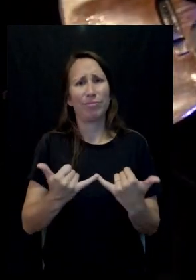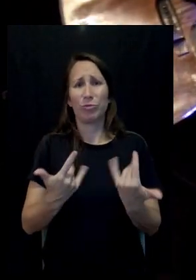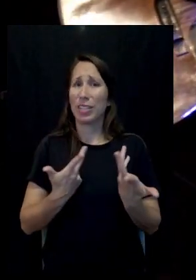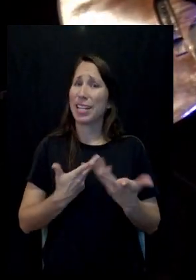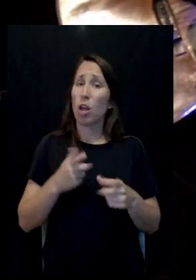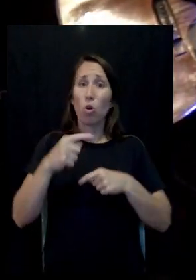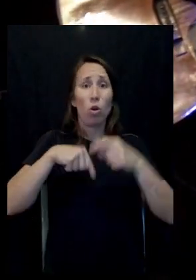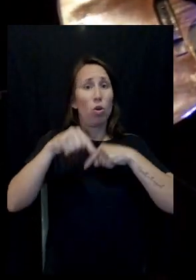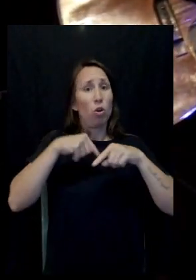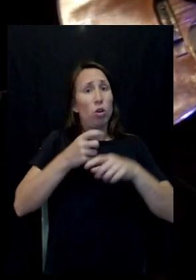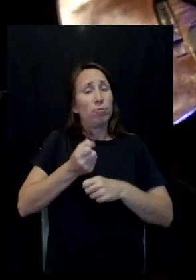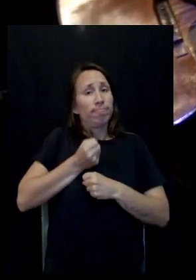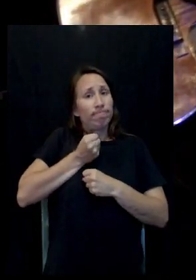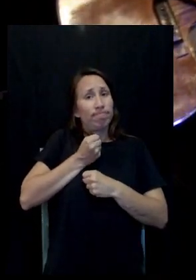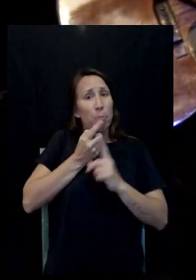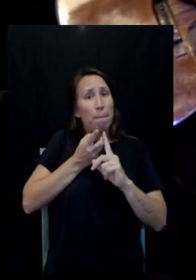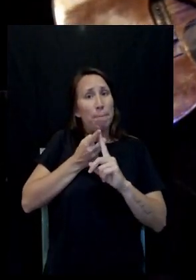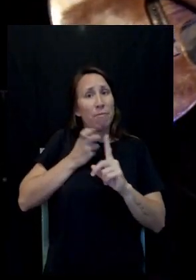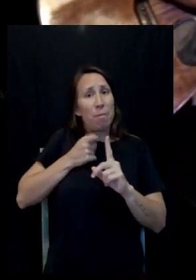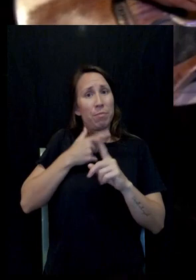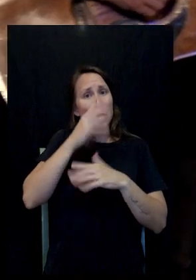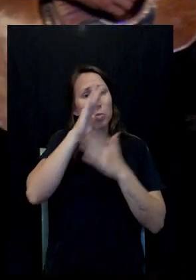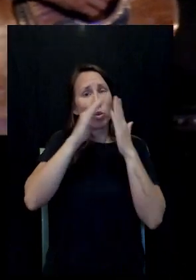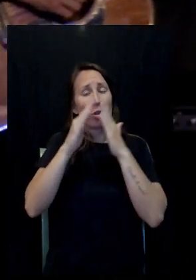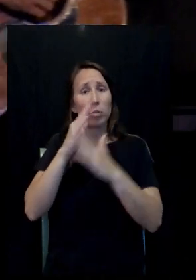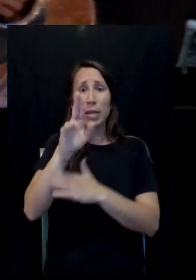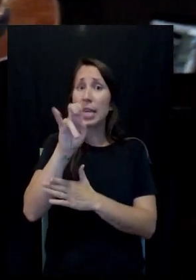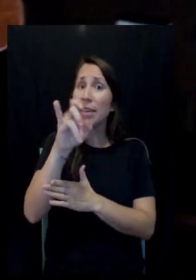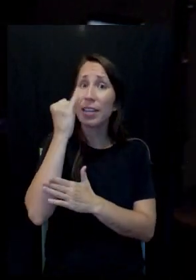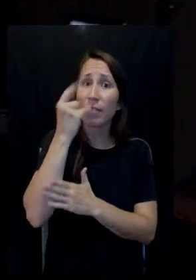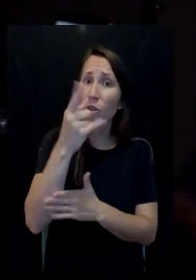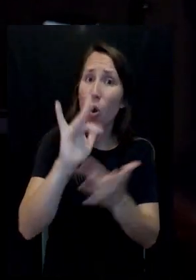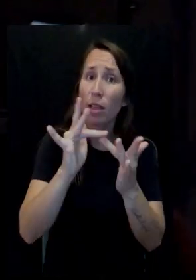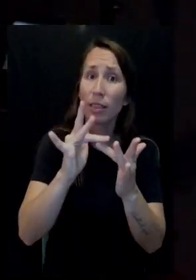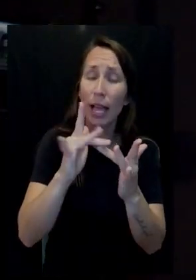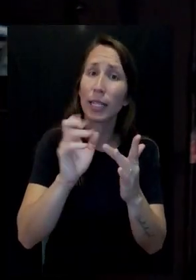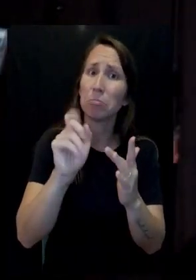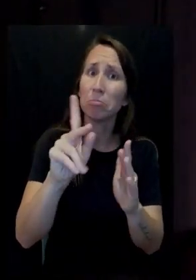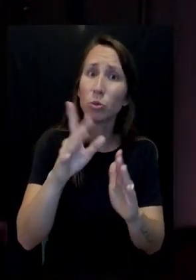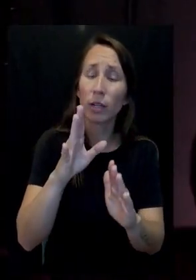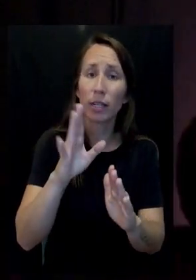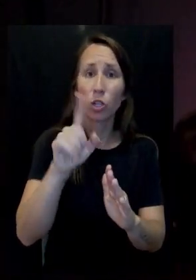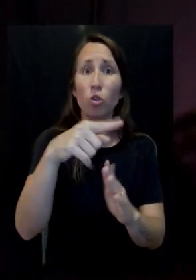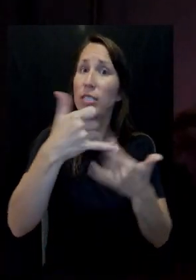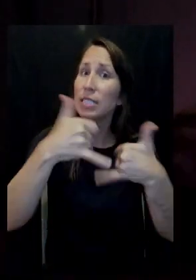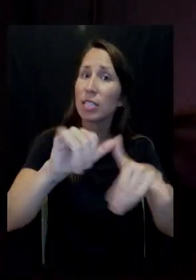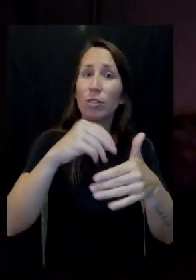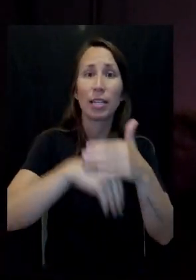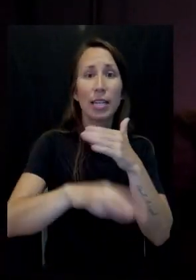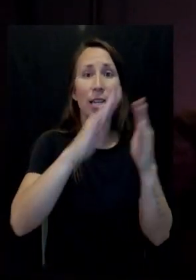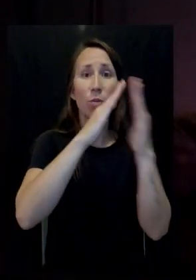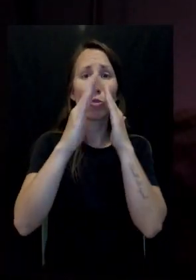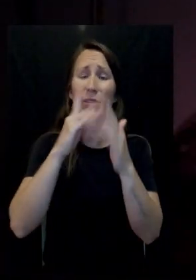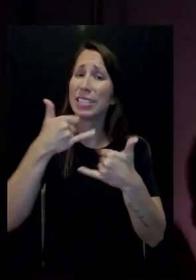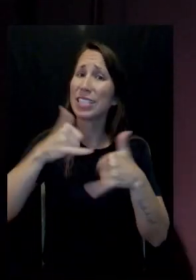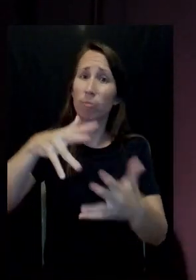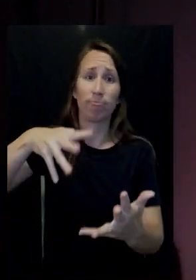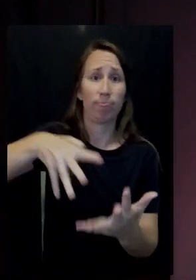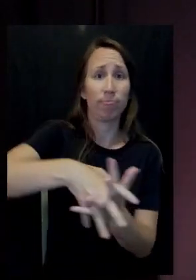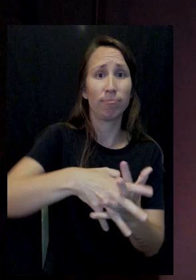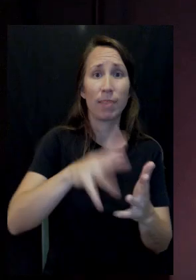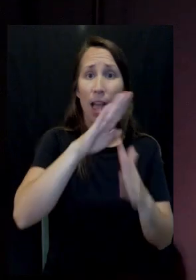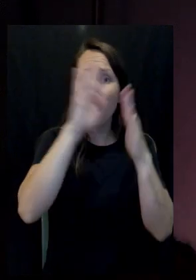draw back from community. Even if you're online today, this message is for you. You can still be in community. You can still be planted in the house of the